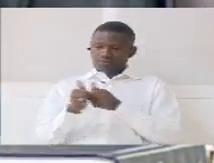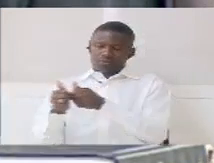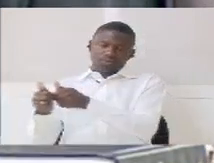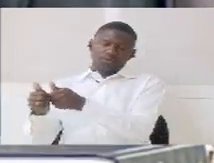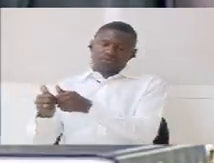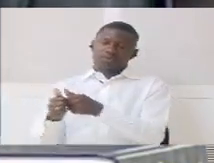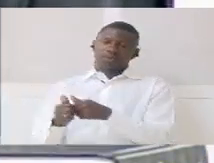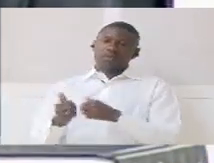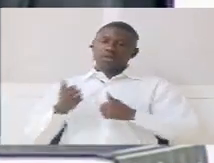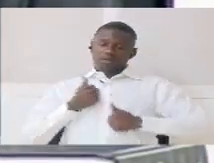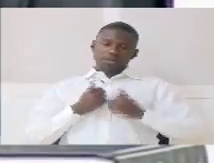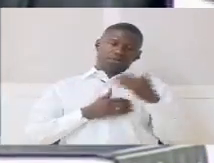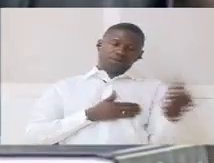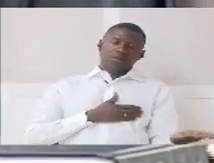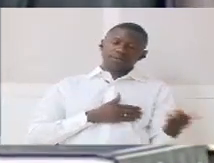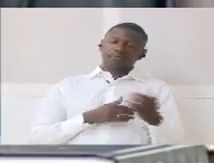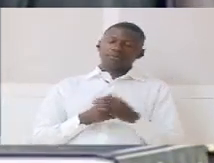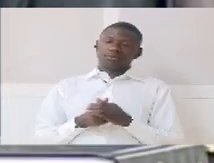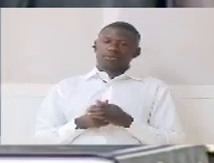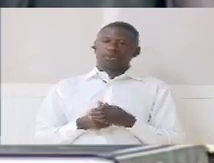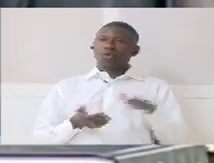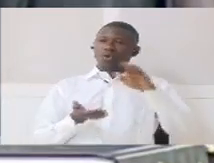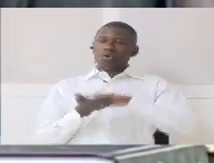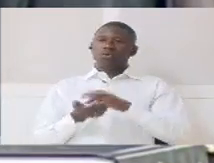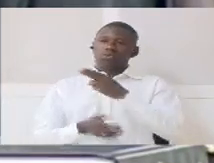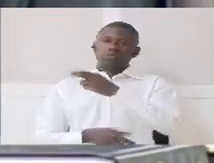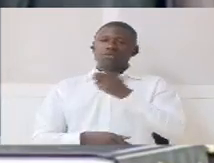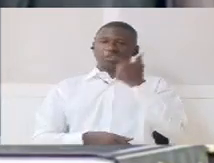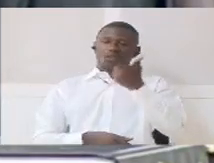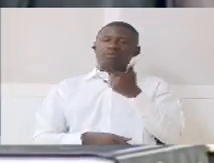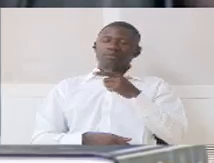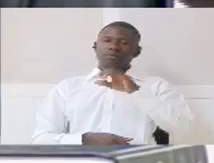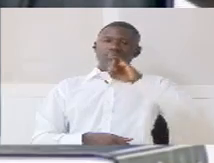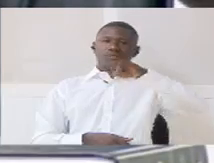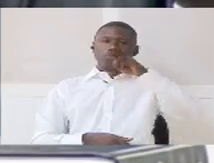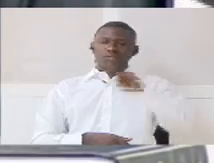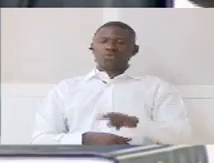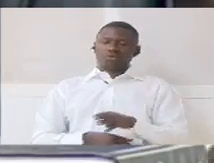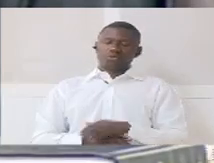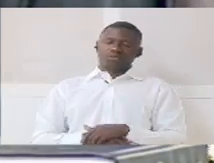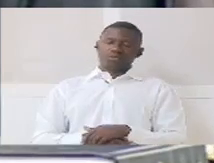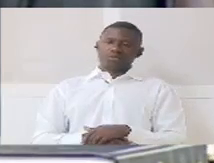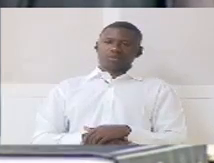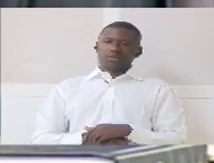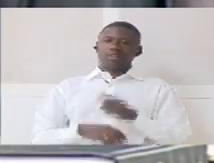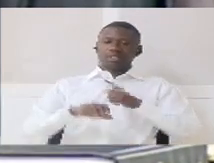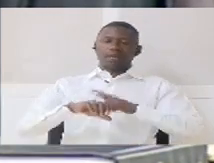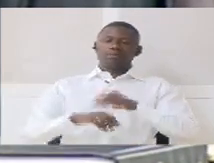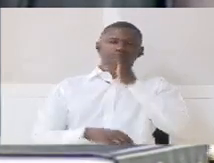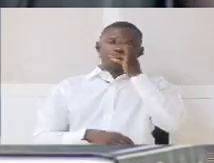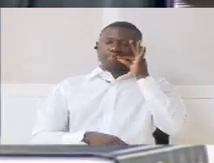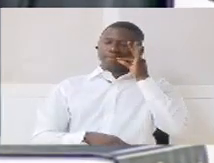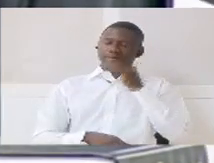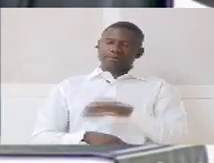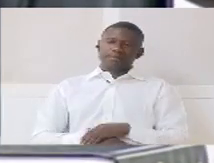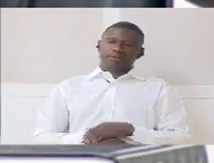to the remand wing. This was on the 27th of June. 27th of June. Ramadan period.